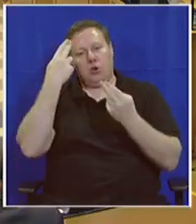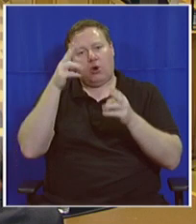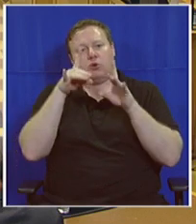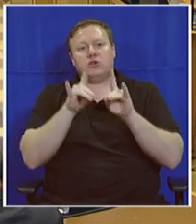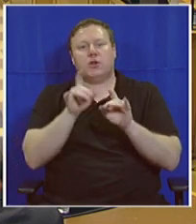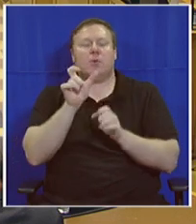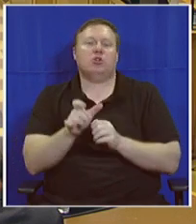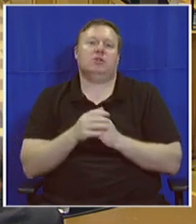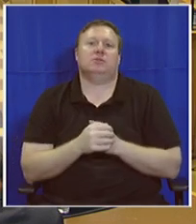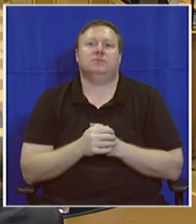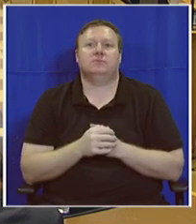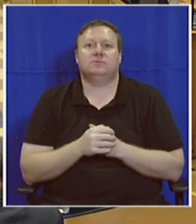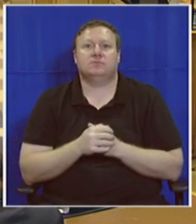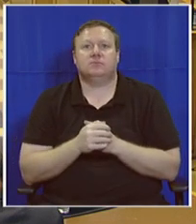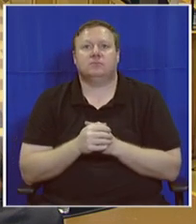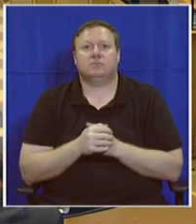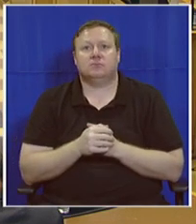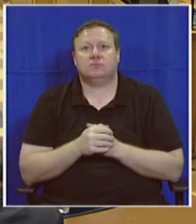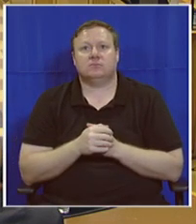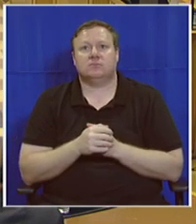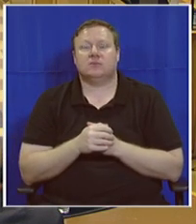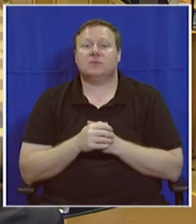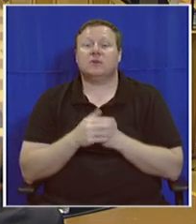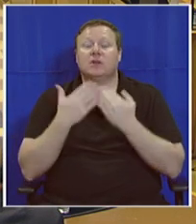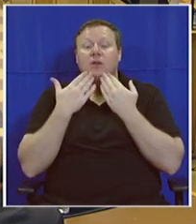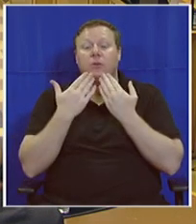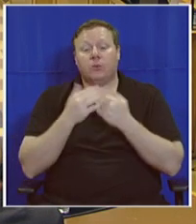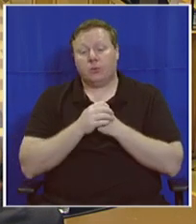Honourable. Thank you, Honourable Chief Whip. May I take this opportunity to